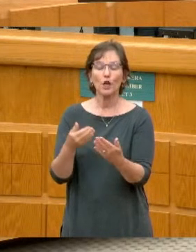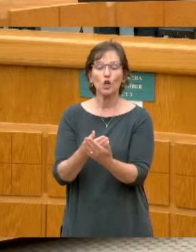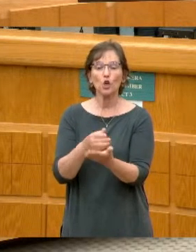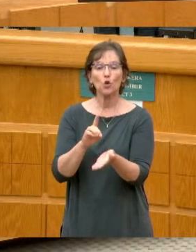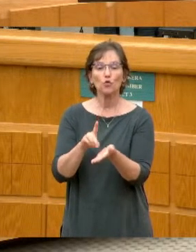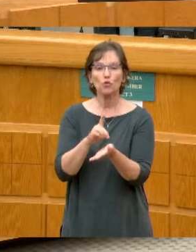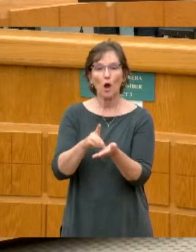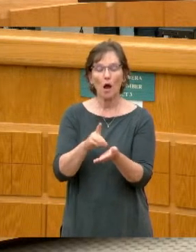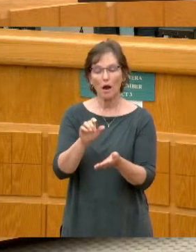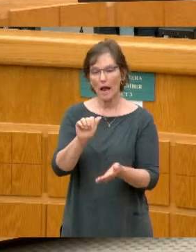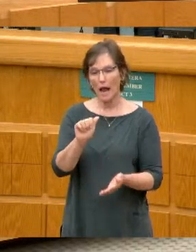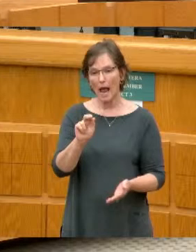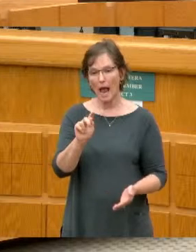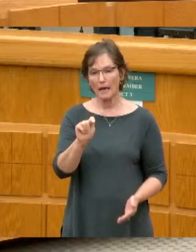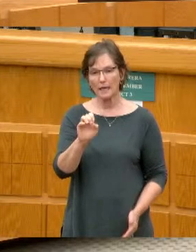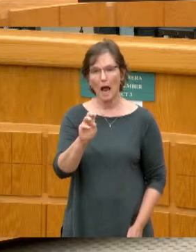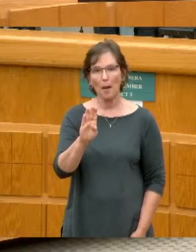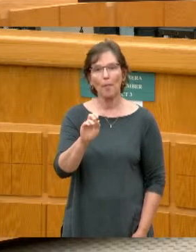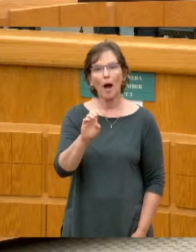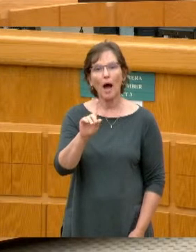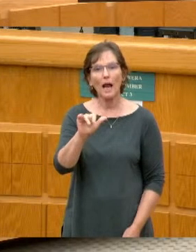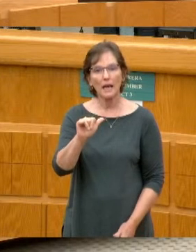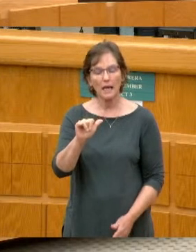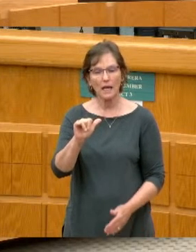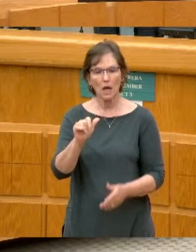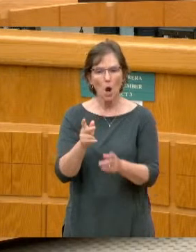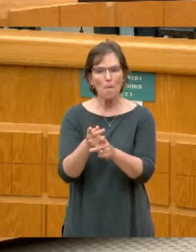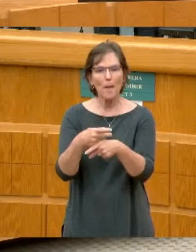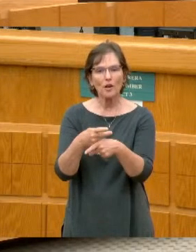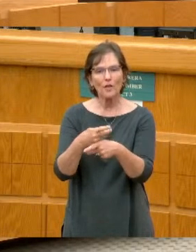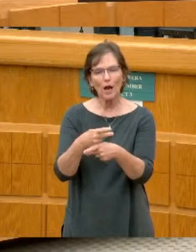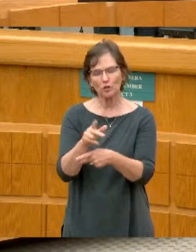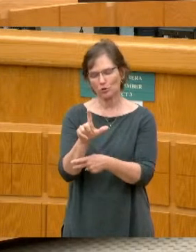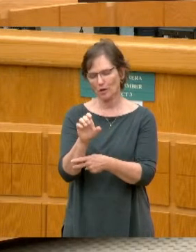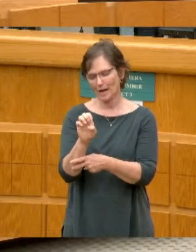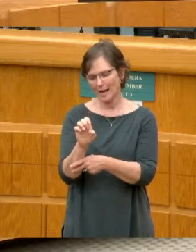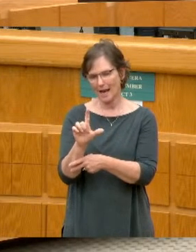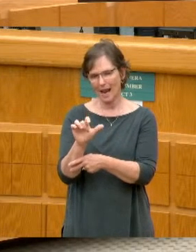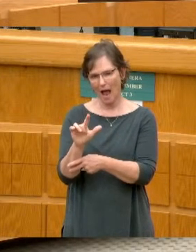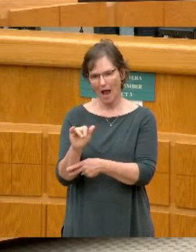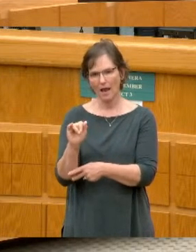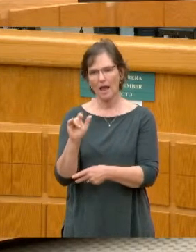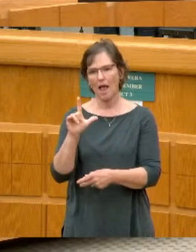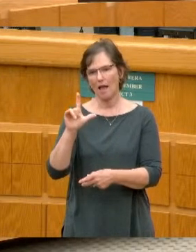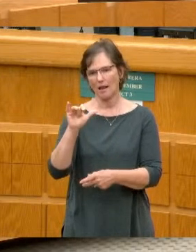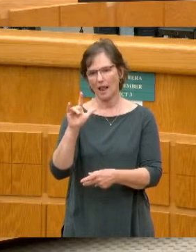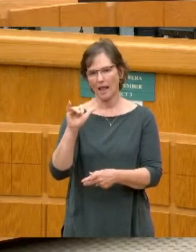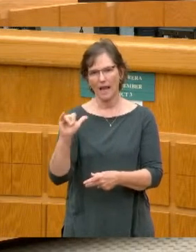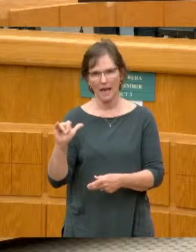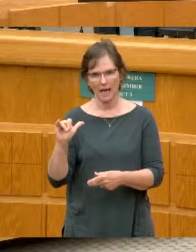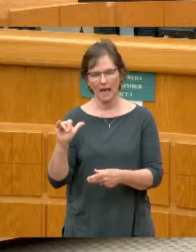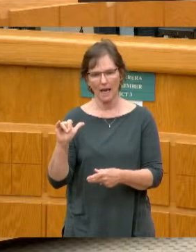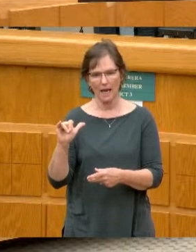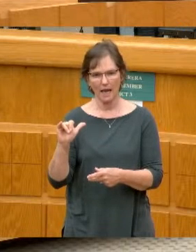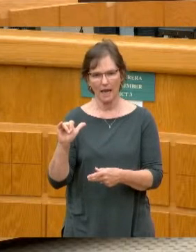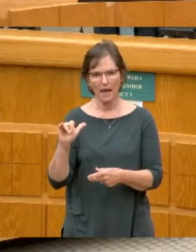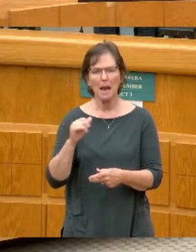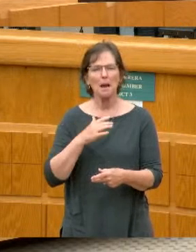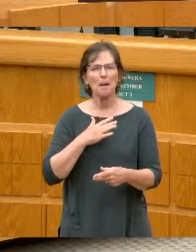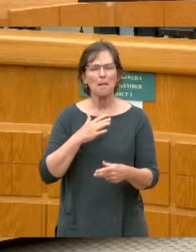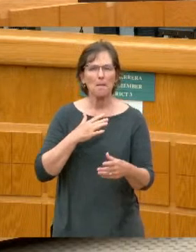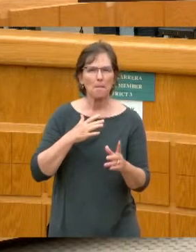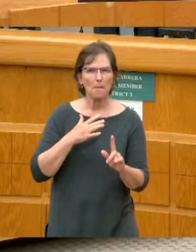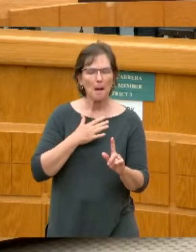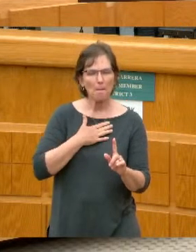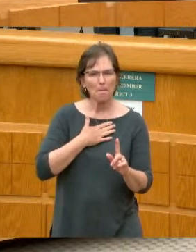On Monday, of course, many of you saw that the FDA authorized the immediate use of the first medical treatment developed for people